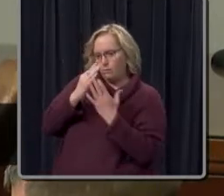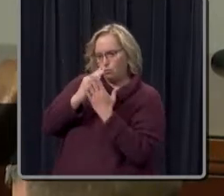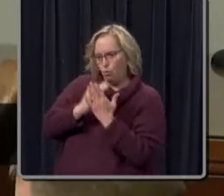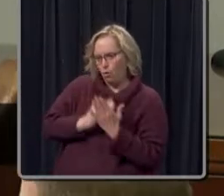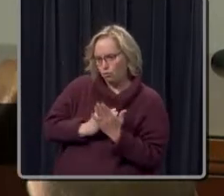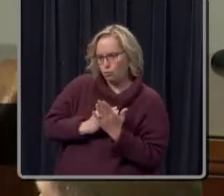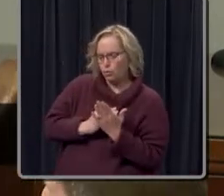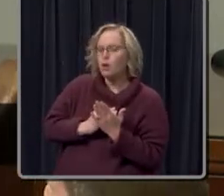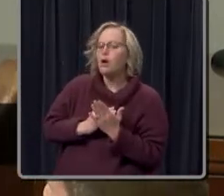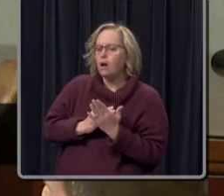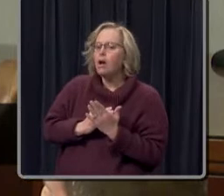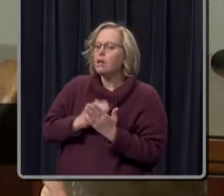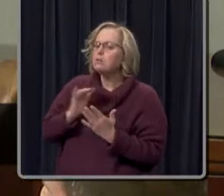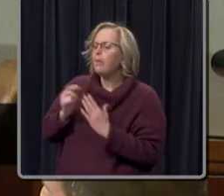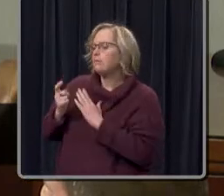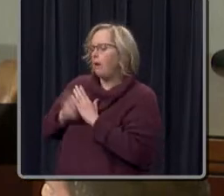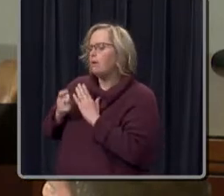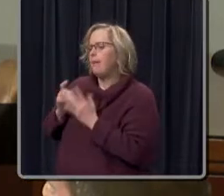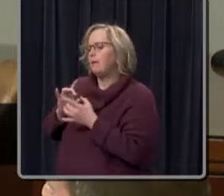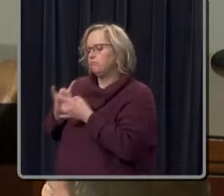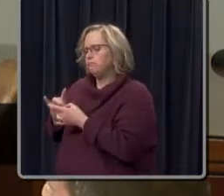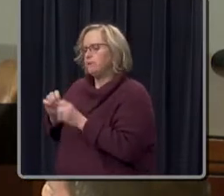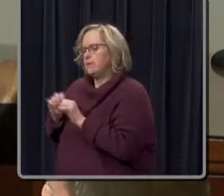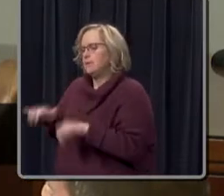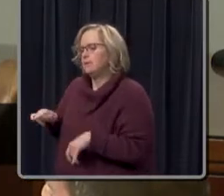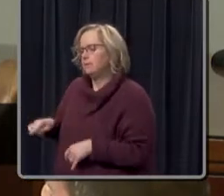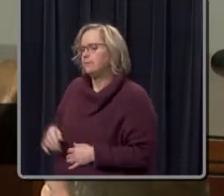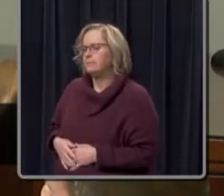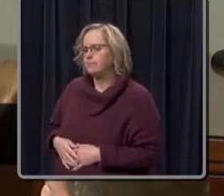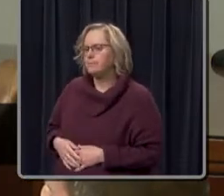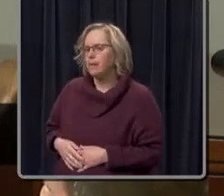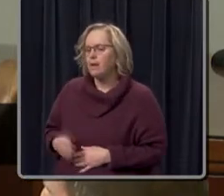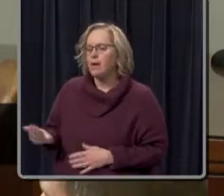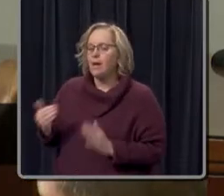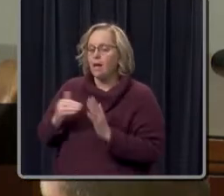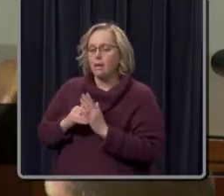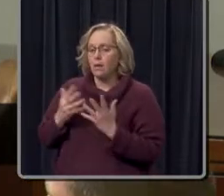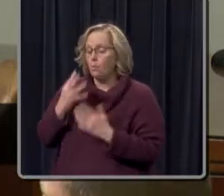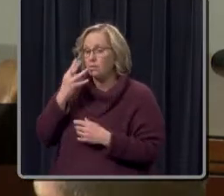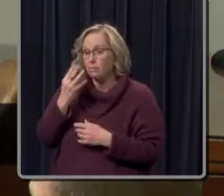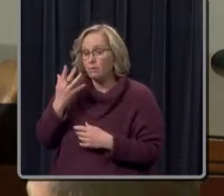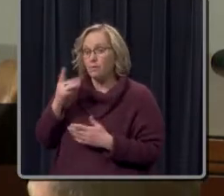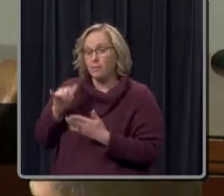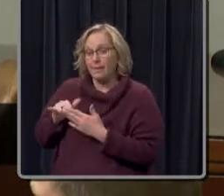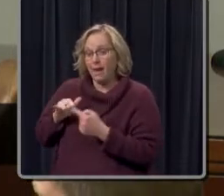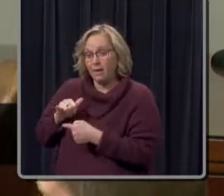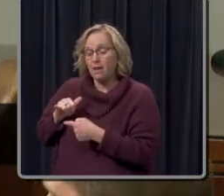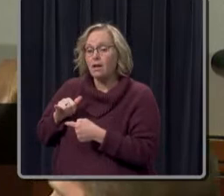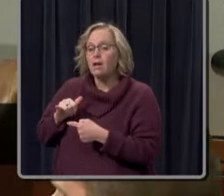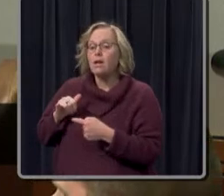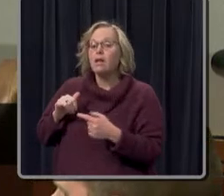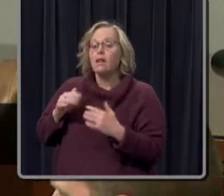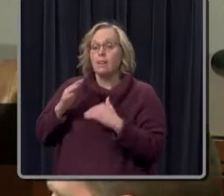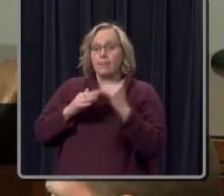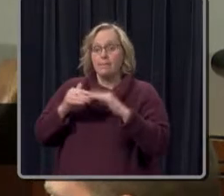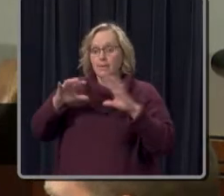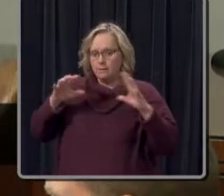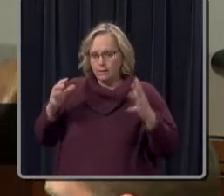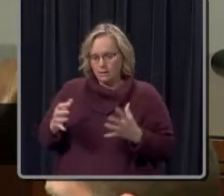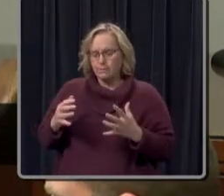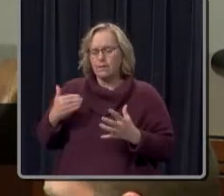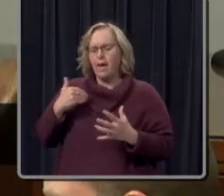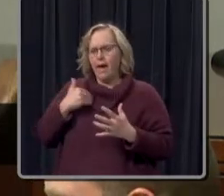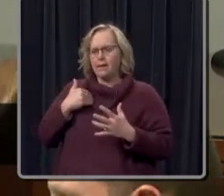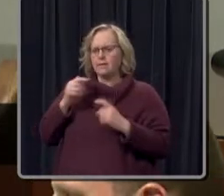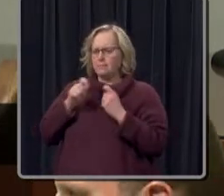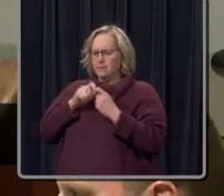part of the system that's automatic. And so, again, the beauty of it is that, we as a building have the things we care about,